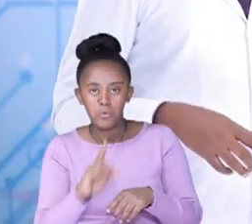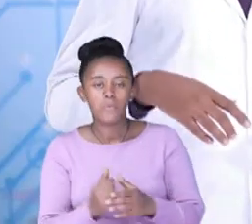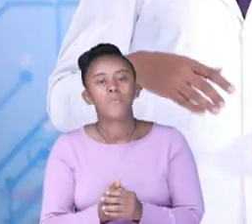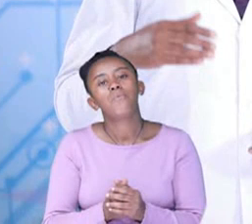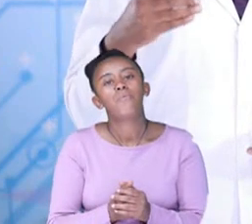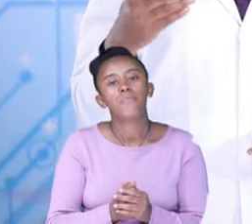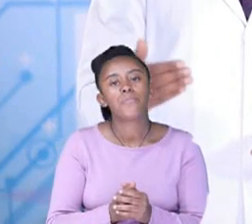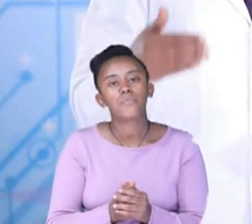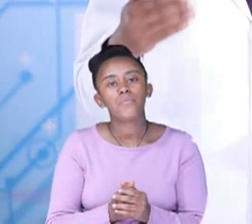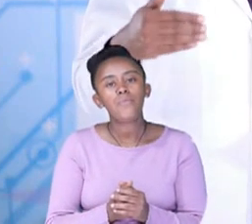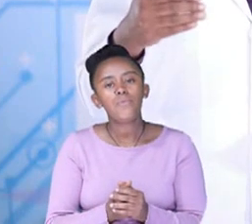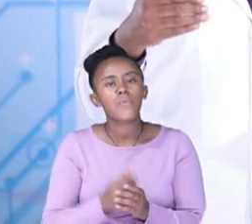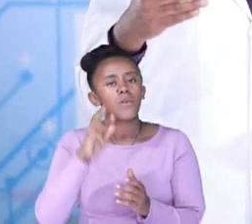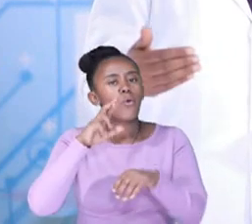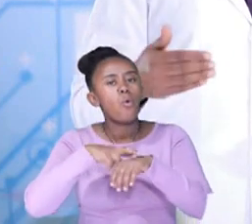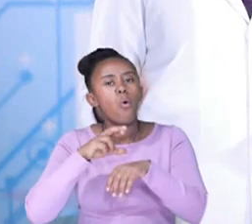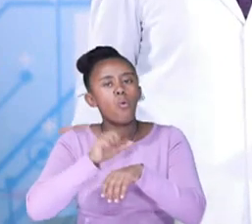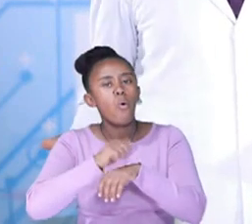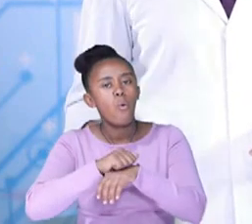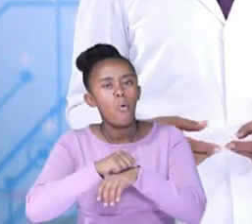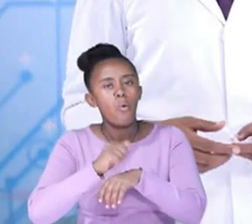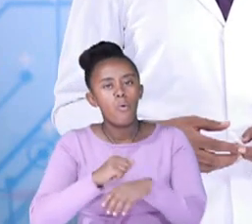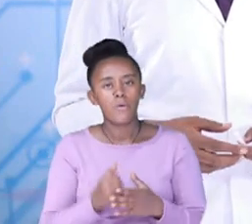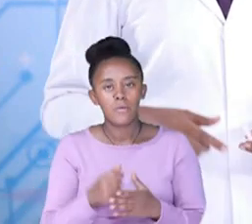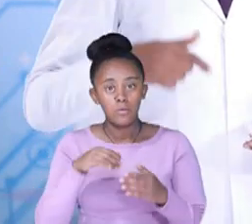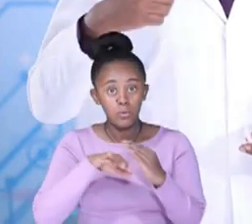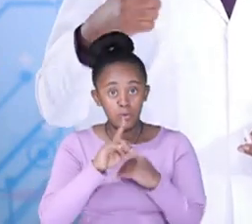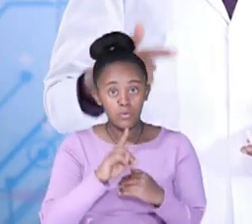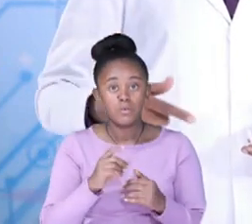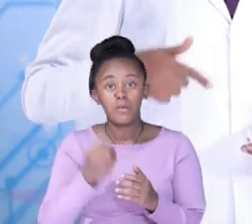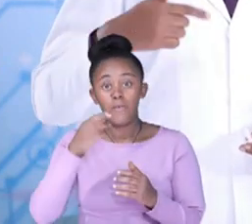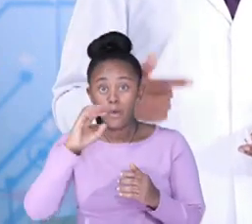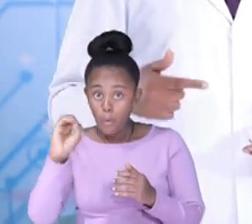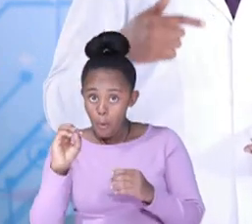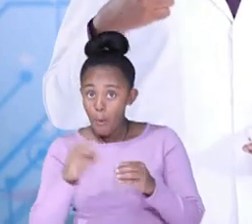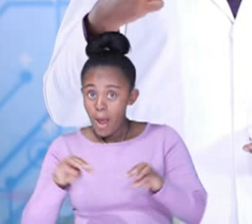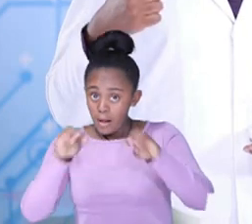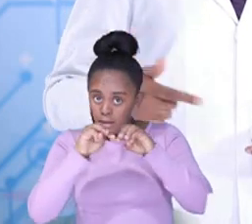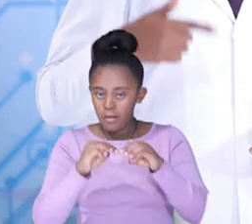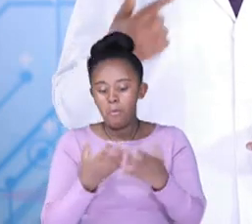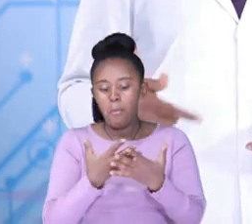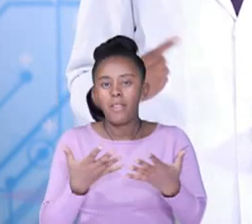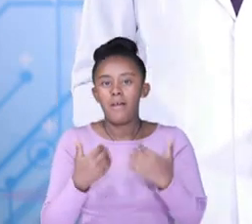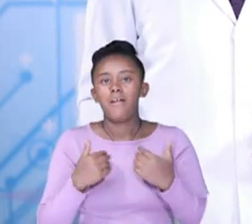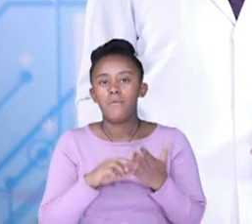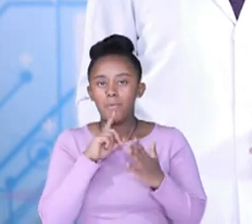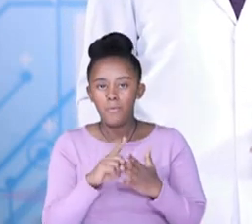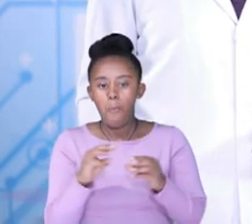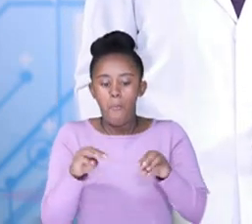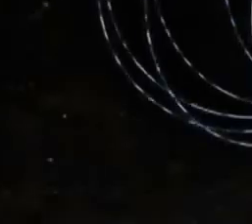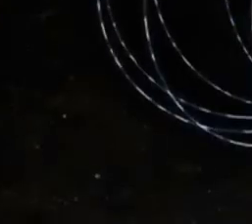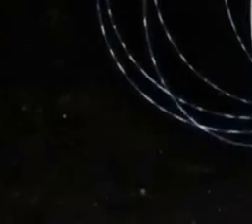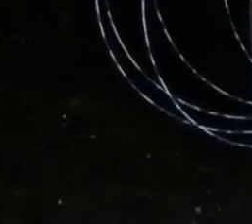rock, and rock which is full of ferromagnetic material. And the Earth possesses to have a magnetic